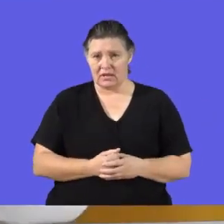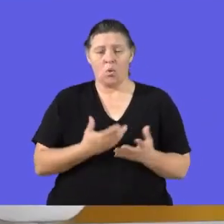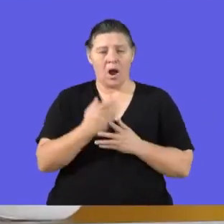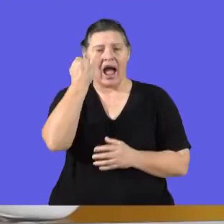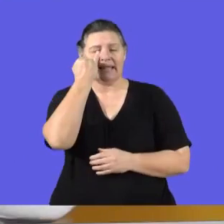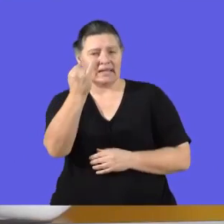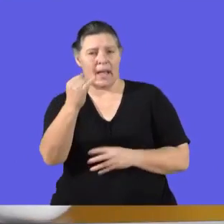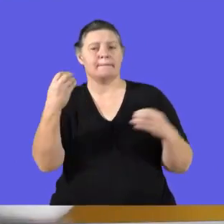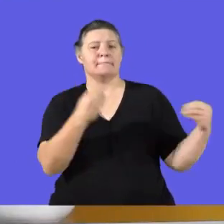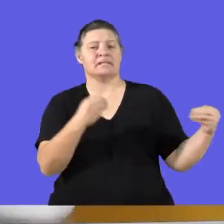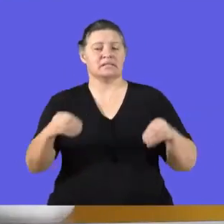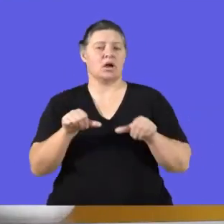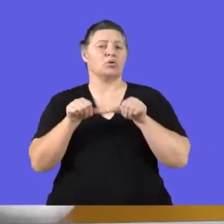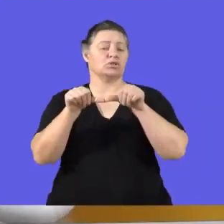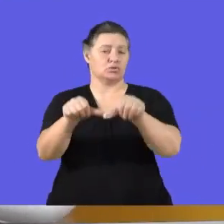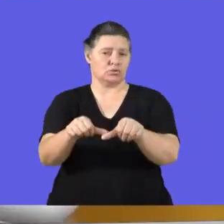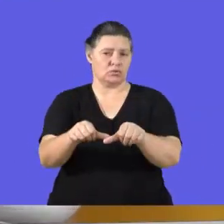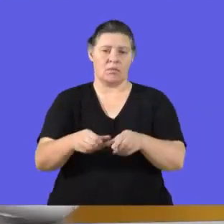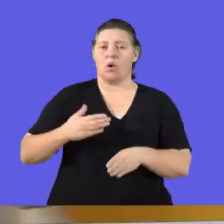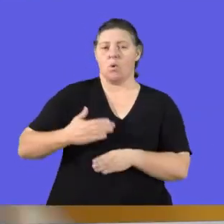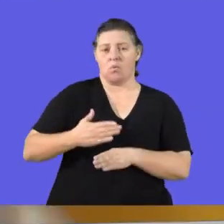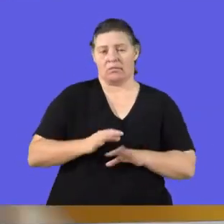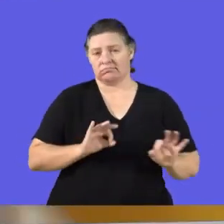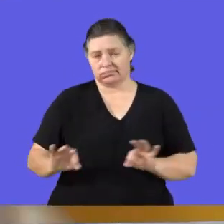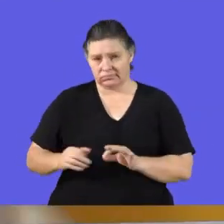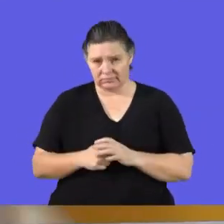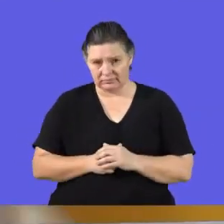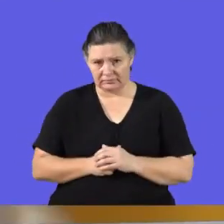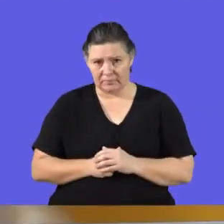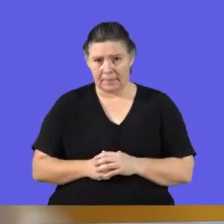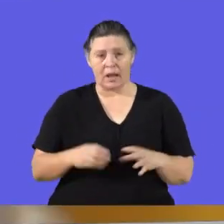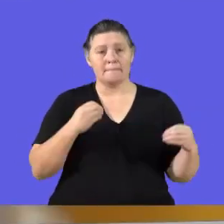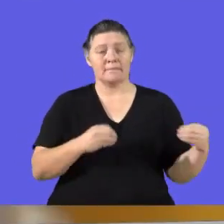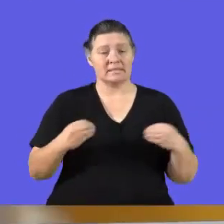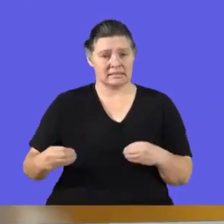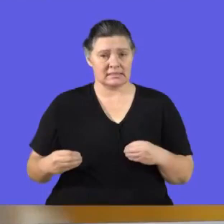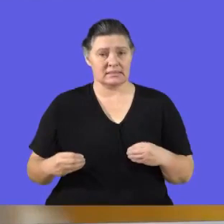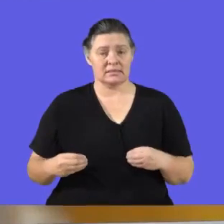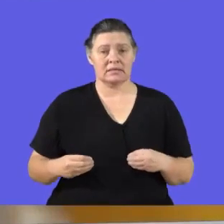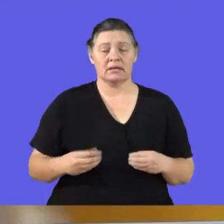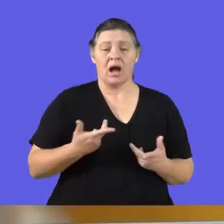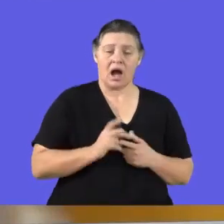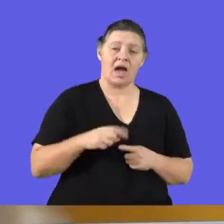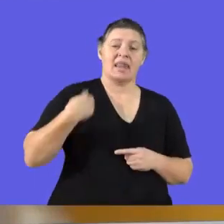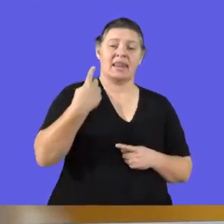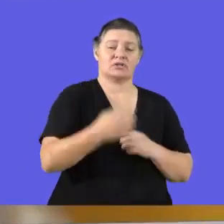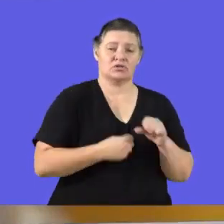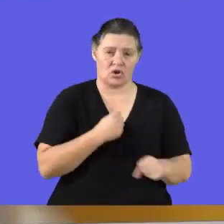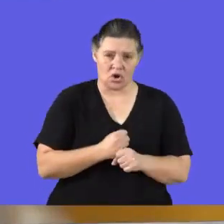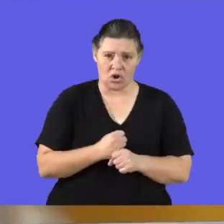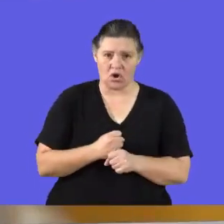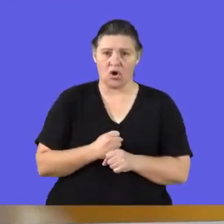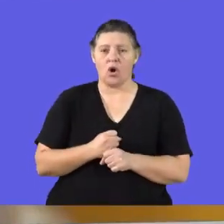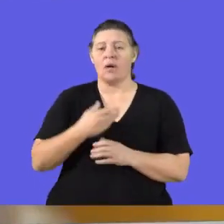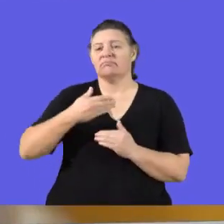are doing business with the idea that our business should continue to operate. That means our business should be there in the